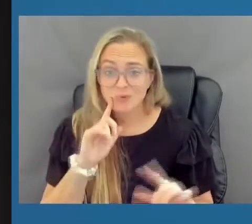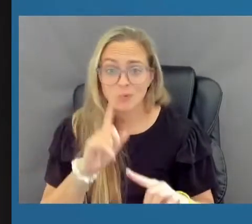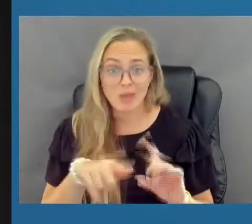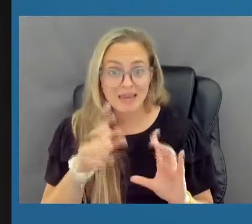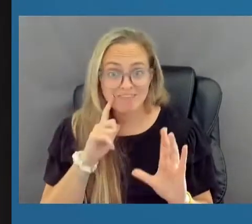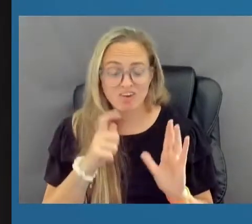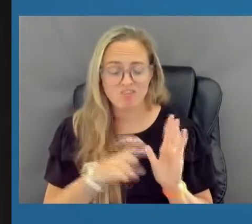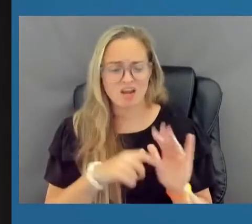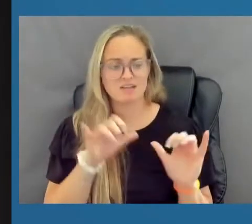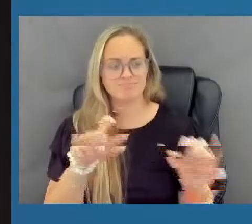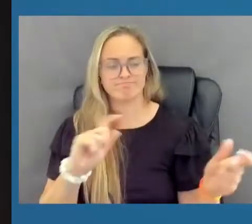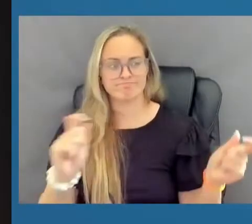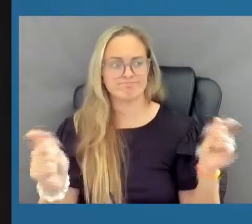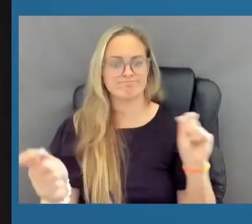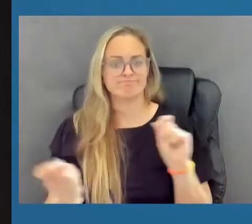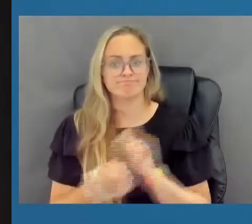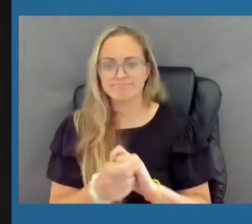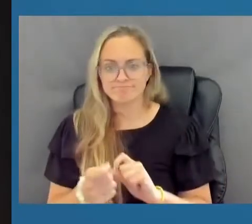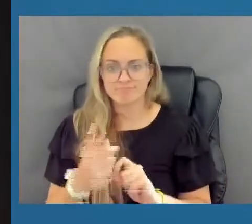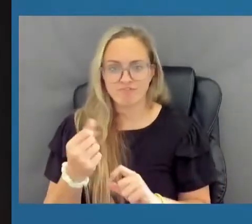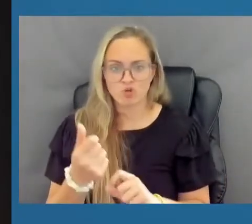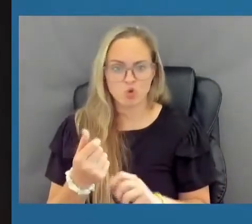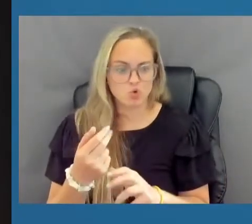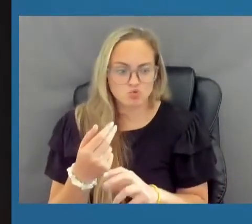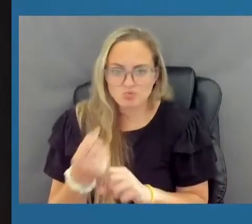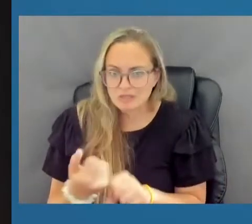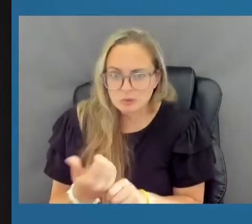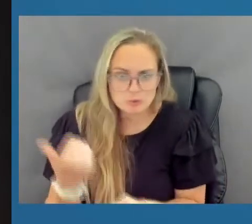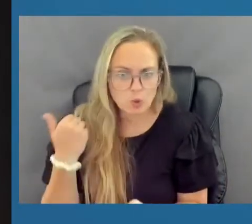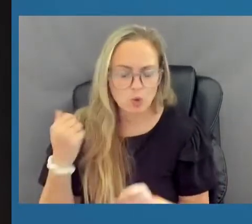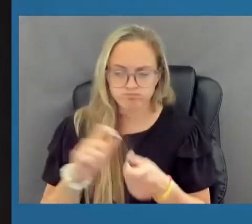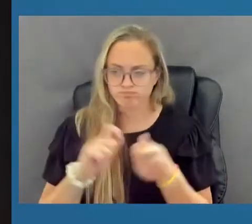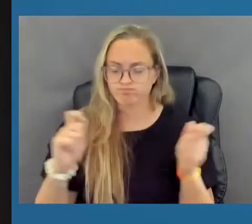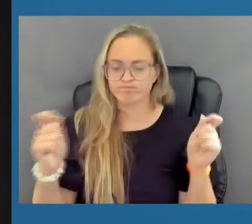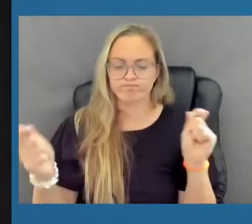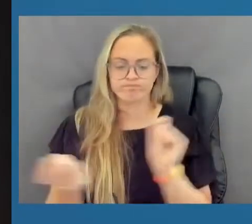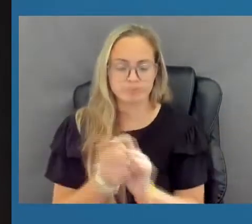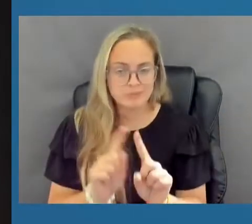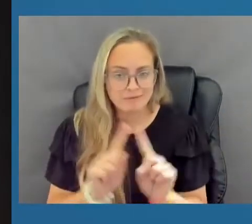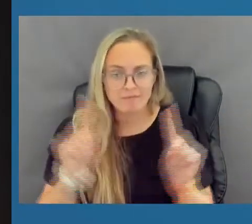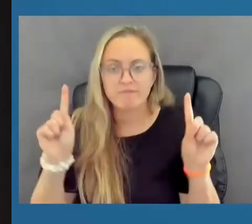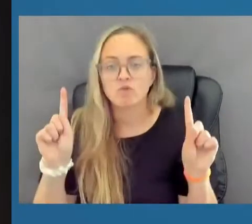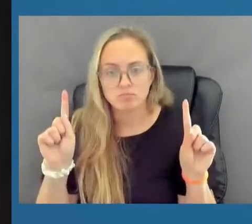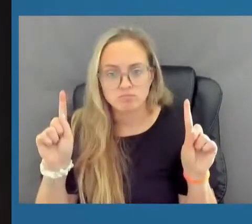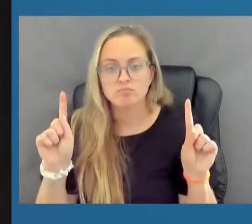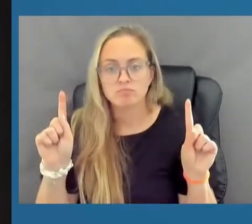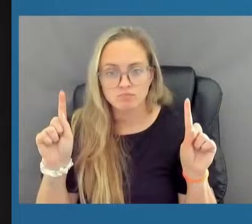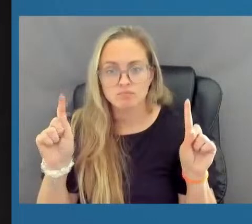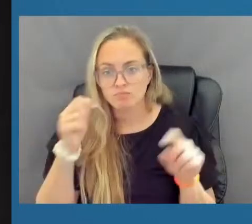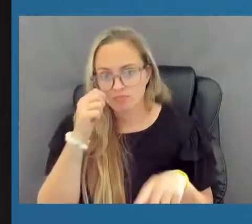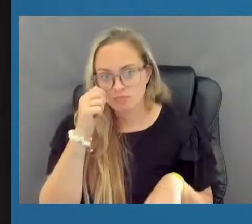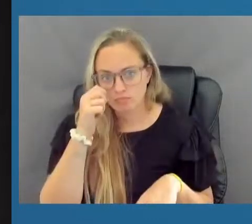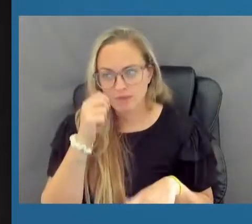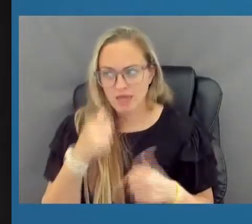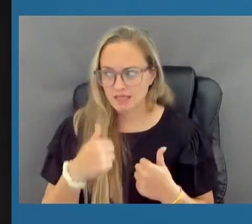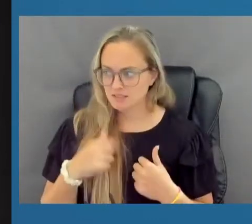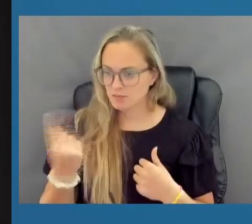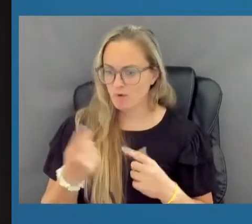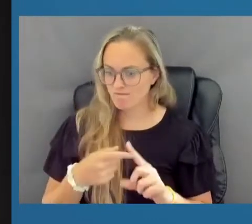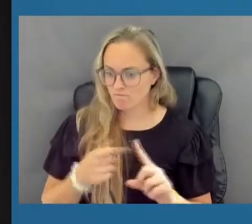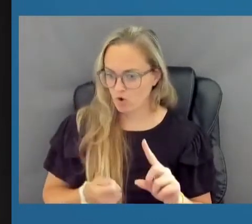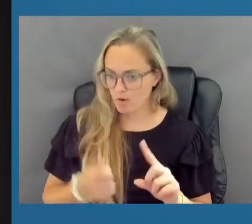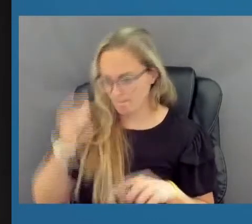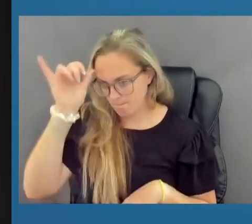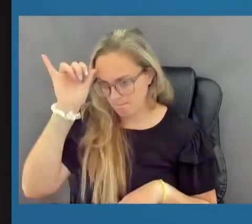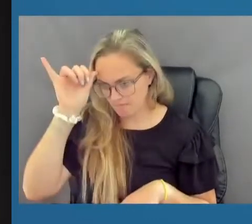unrecognizable from what it was just a few short years ago. It is astounding, and to me, as an upstater who lived